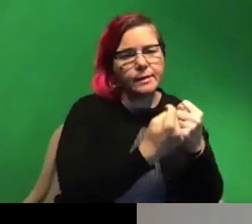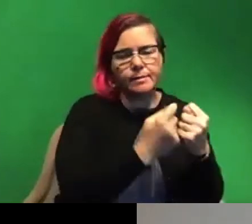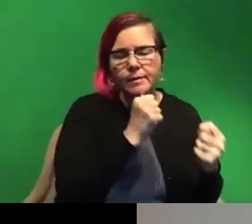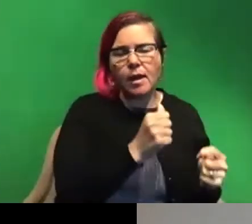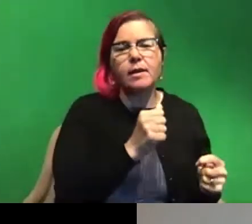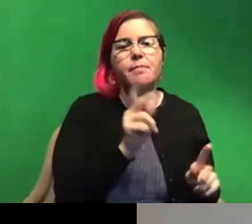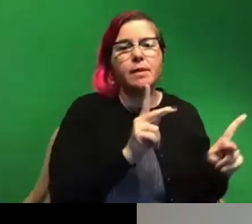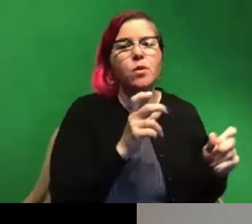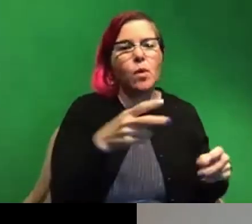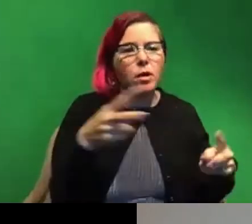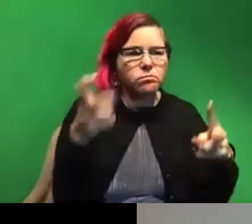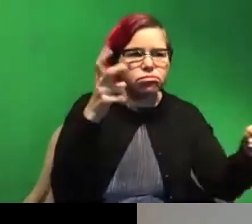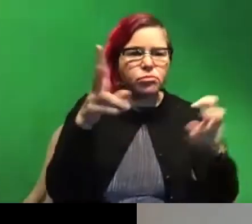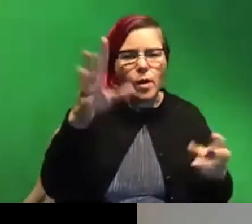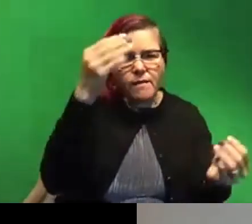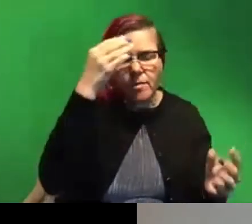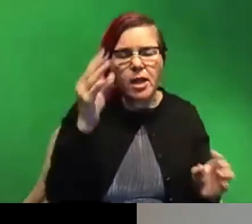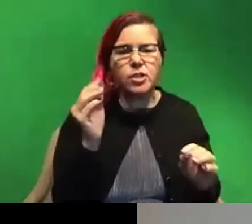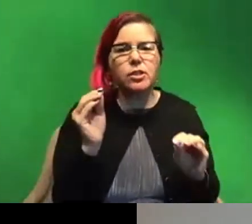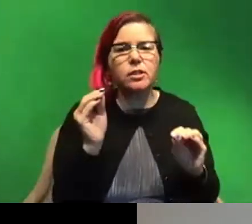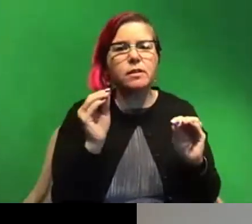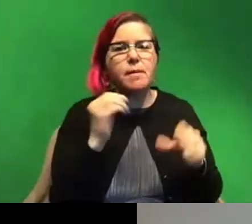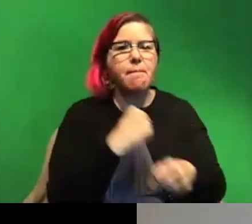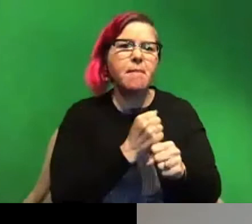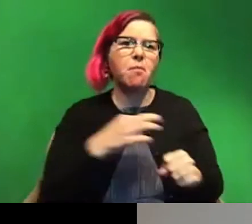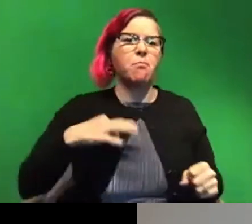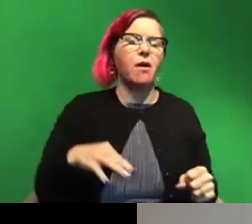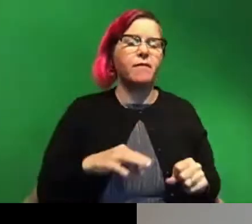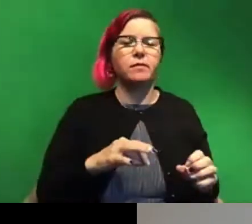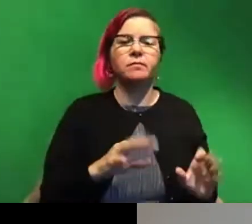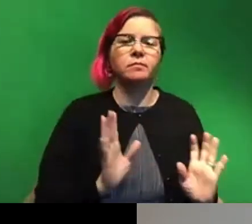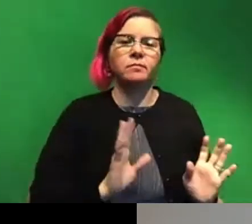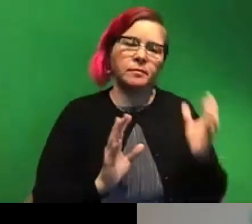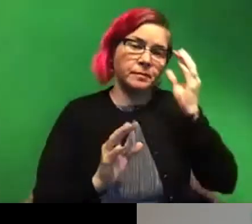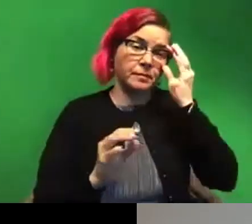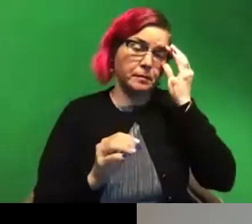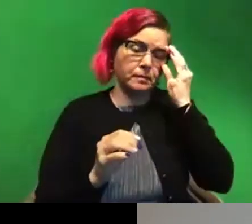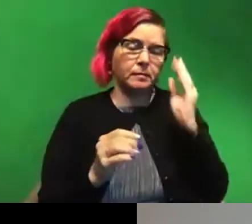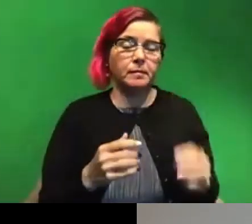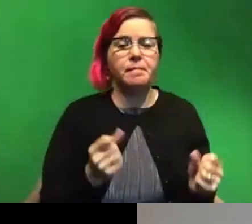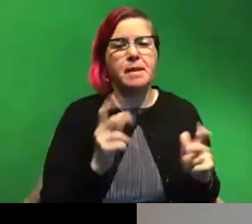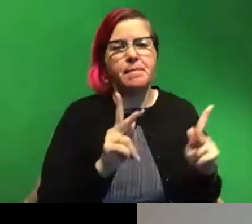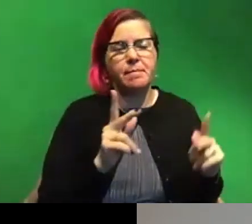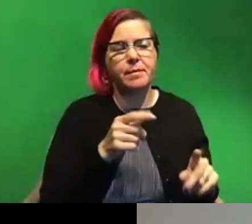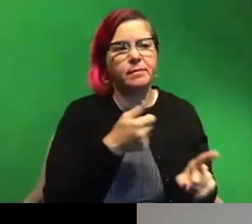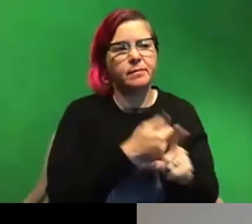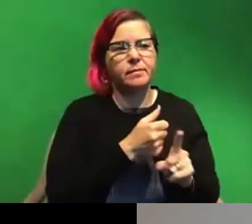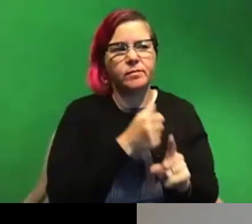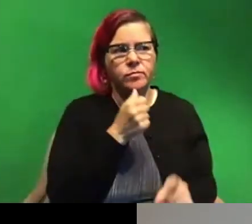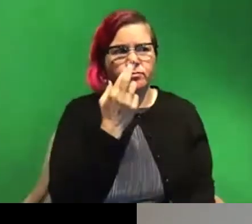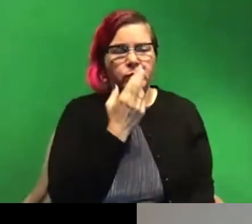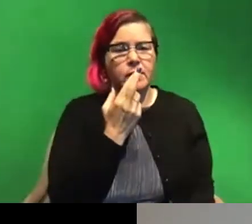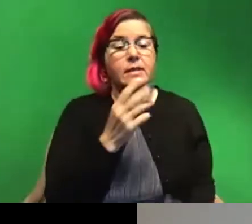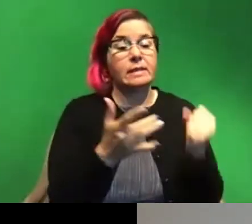looking to like steal all your information and then put it back, make a profit off of it. I think a lot of people don't realize that the